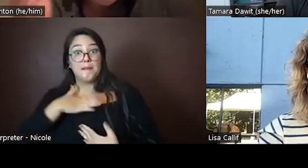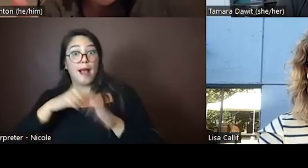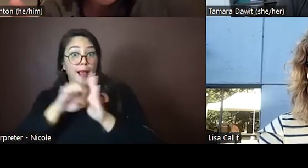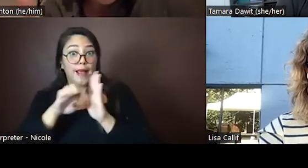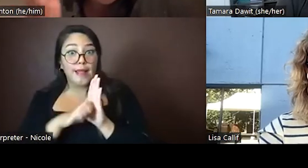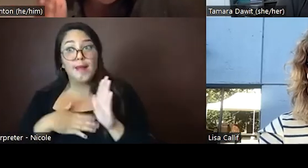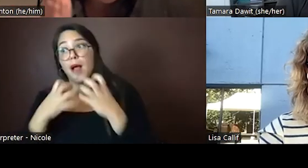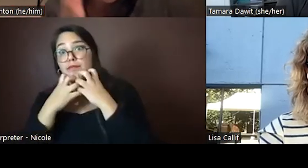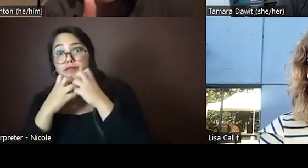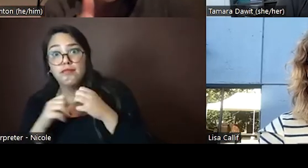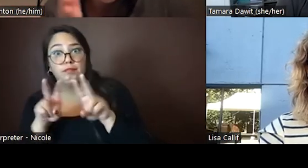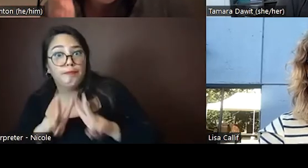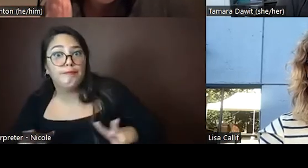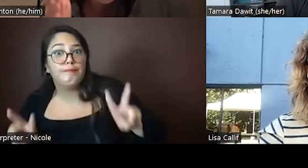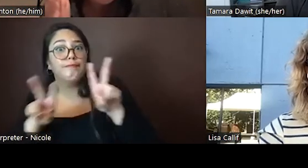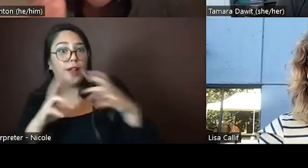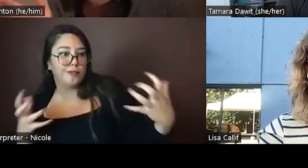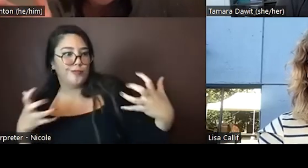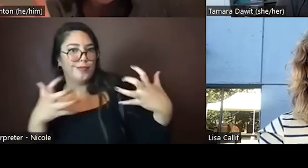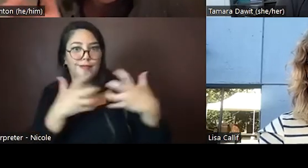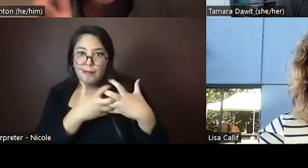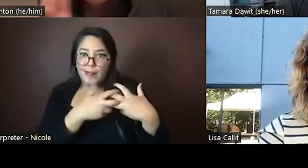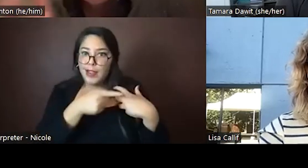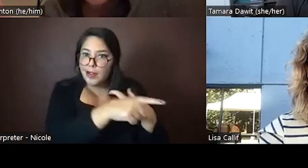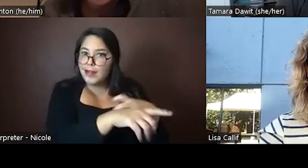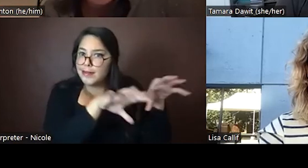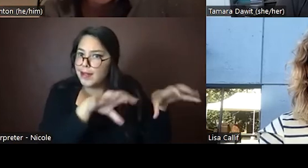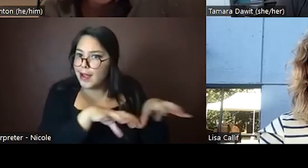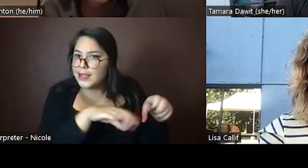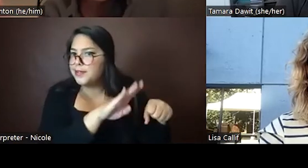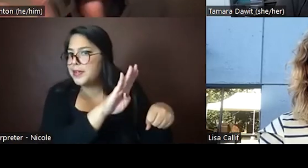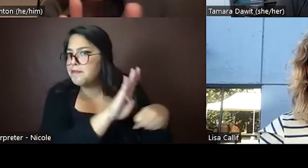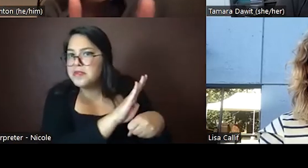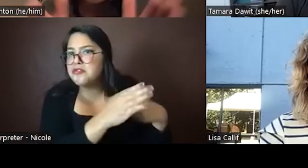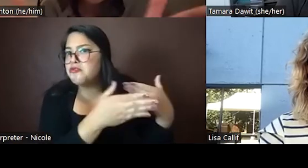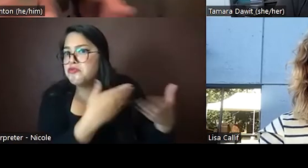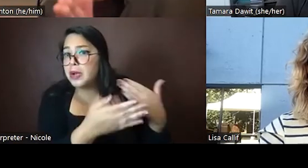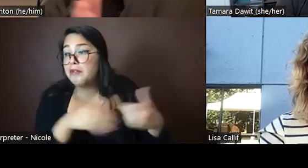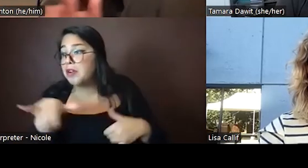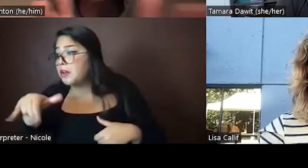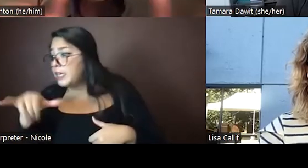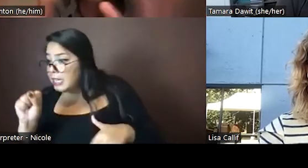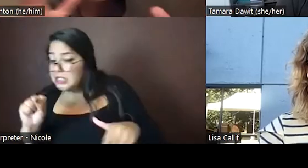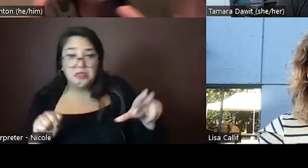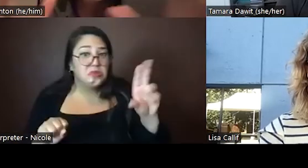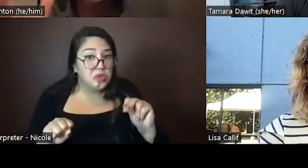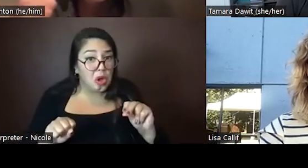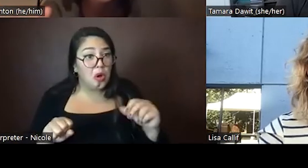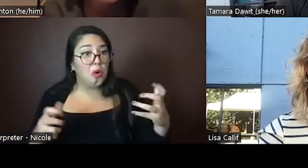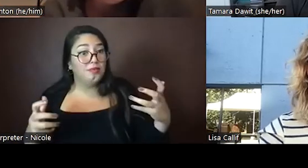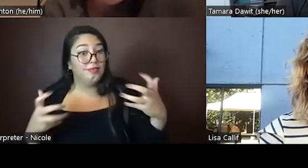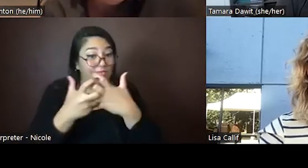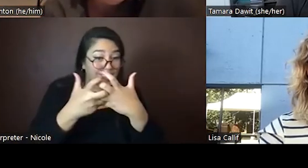with this activity, with this entity? Yes or no? How much do they not align? okay, how can I, you know, how can